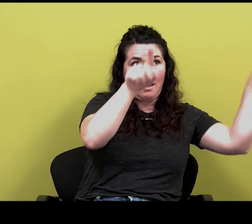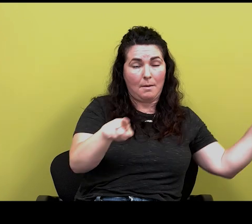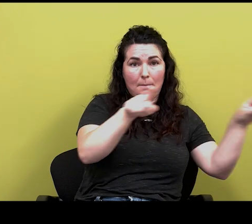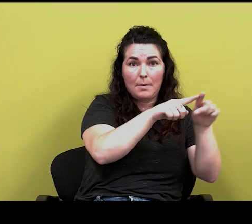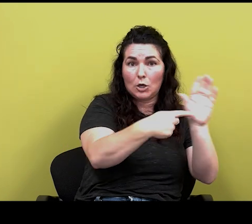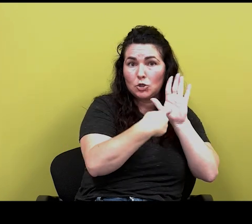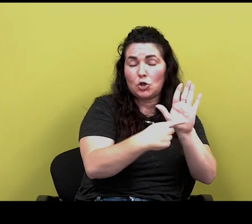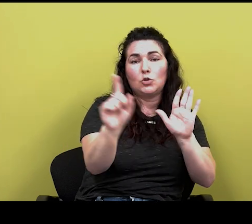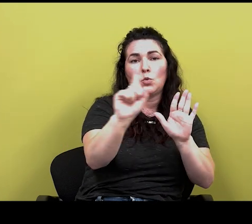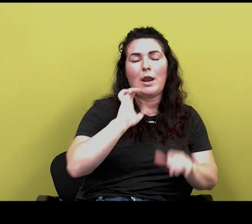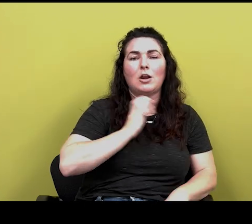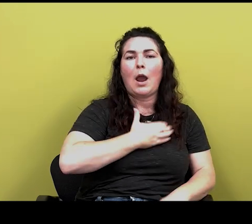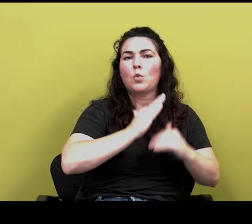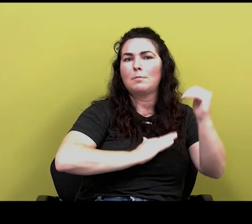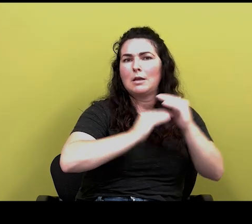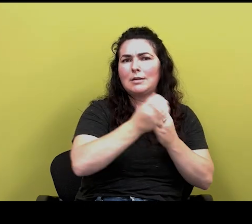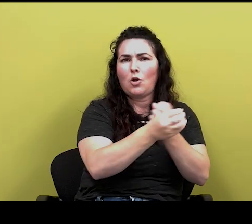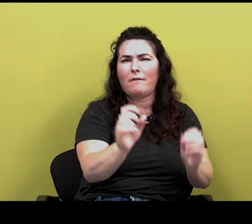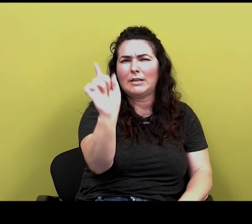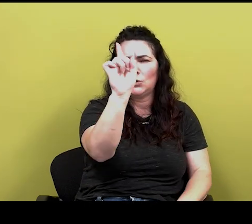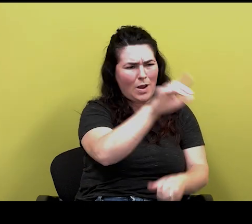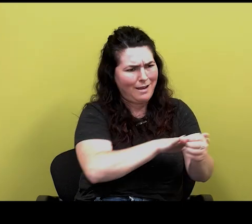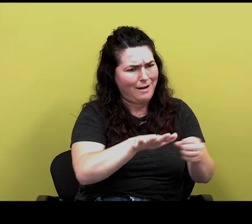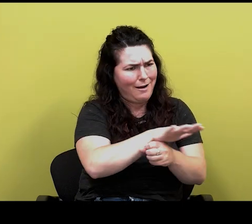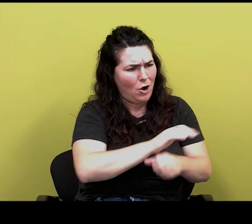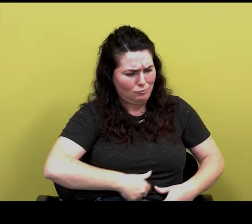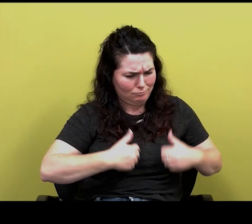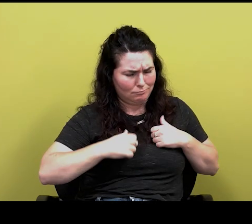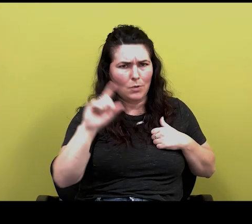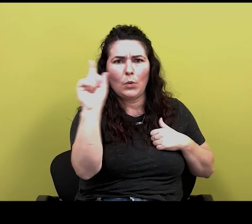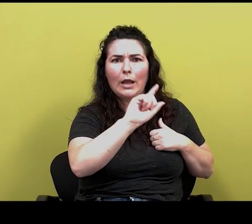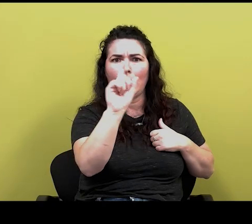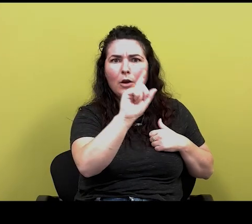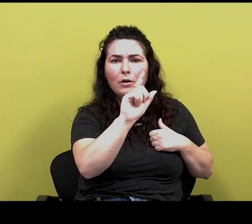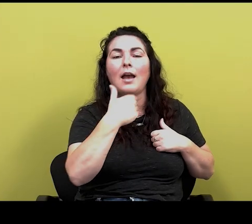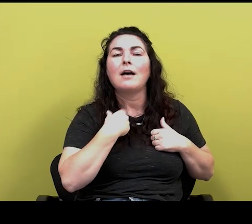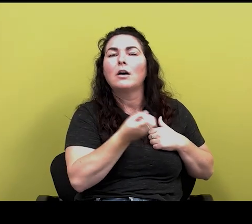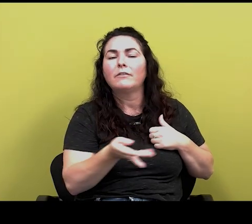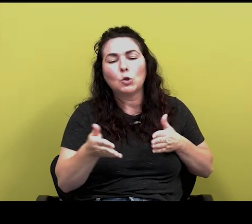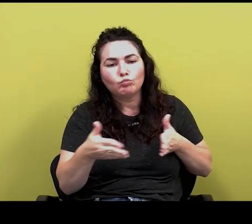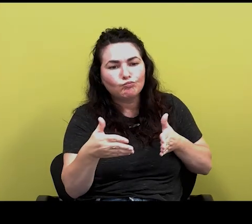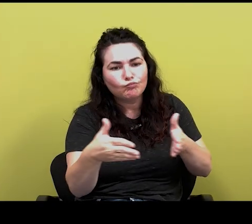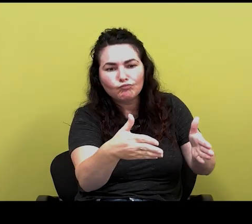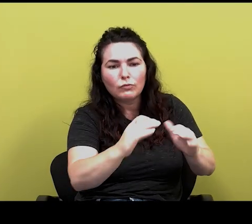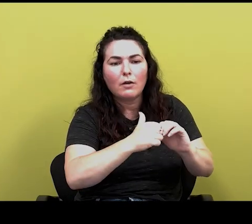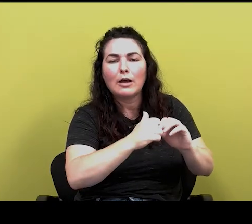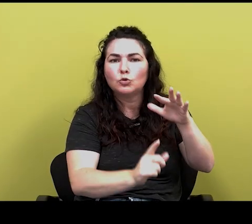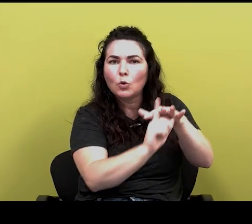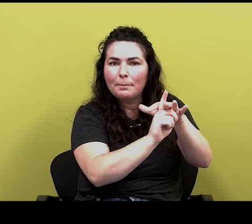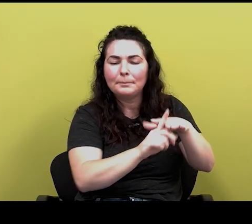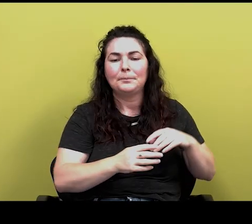our building location on the campus map, as well as a picture of the front of our building, which has a few concrete pathways leading up to a brick